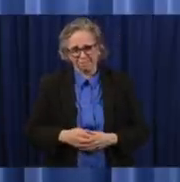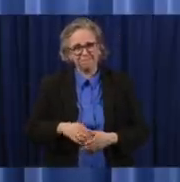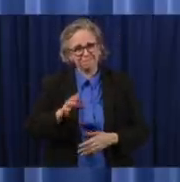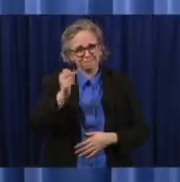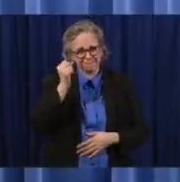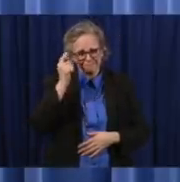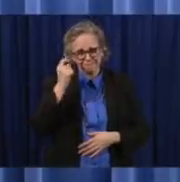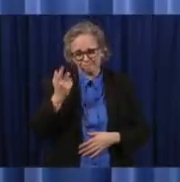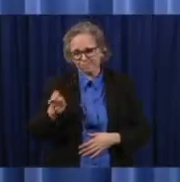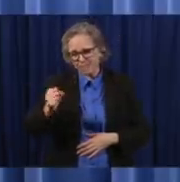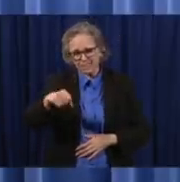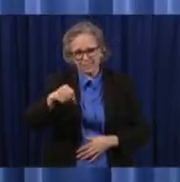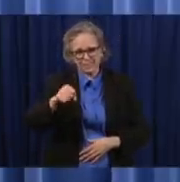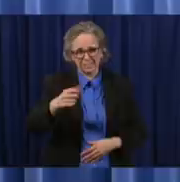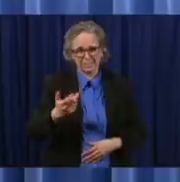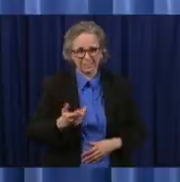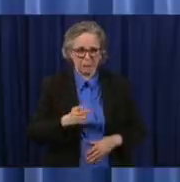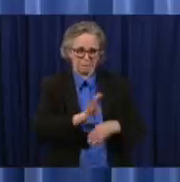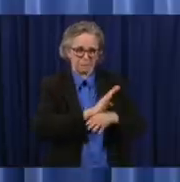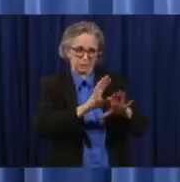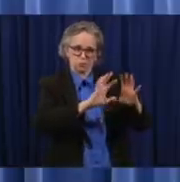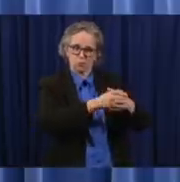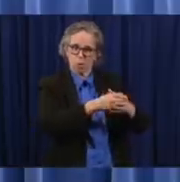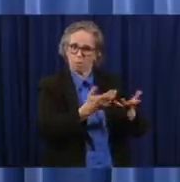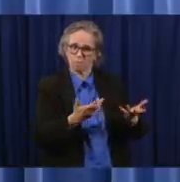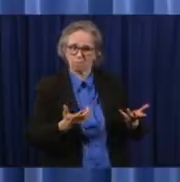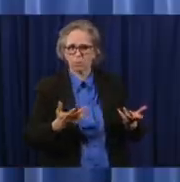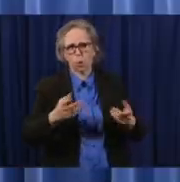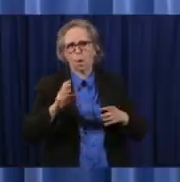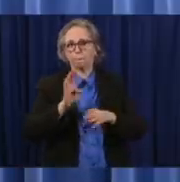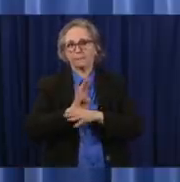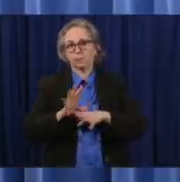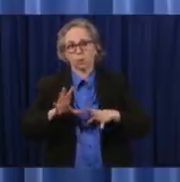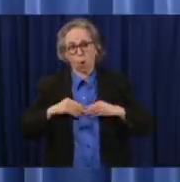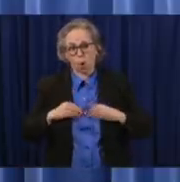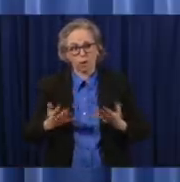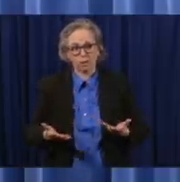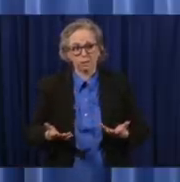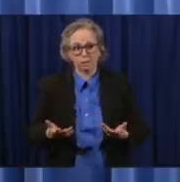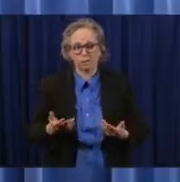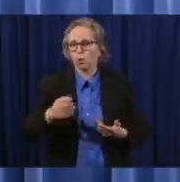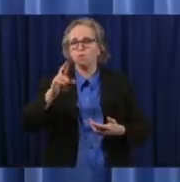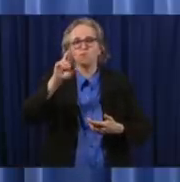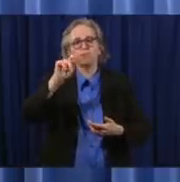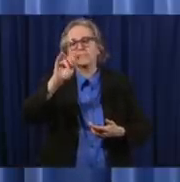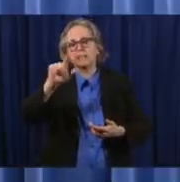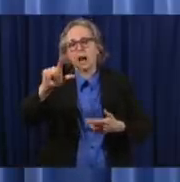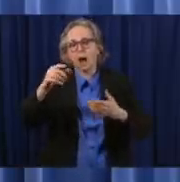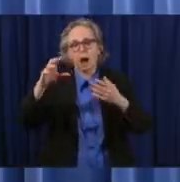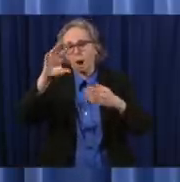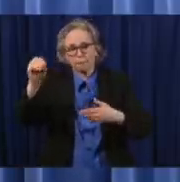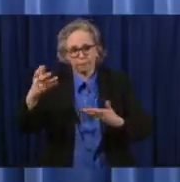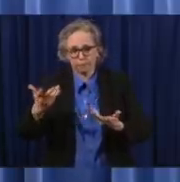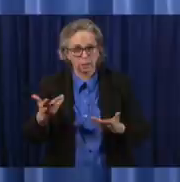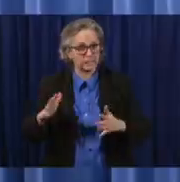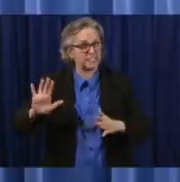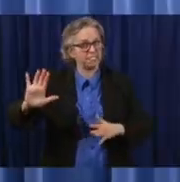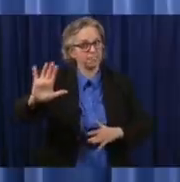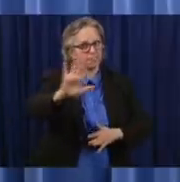the business group, let's say it's a retail company, they can make a decision